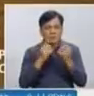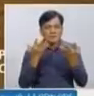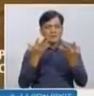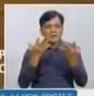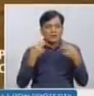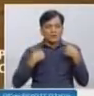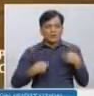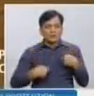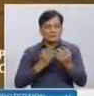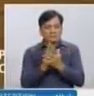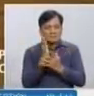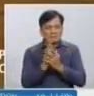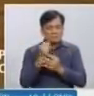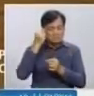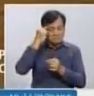Human rights, to me,